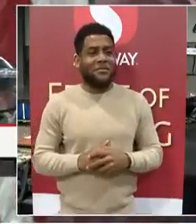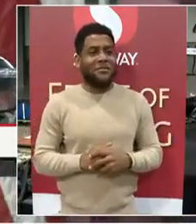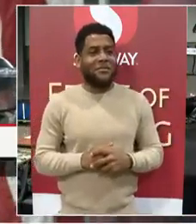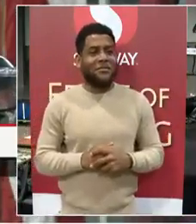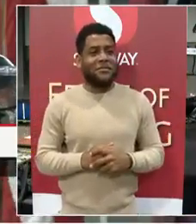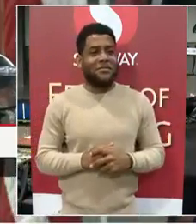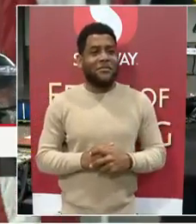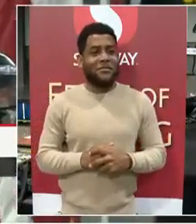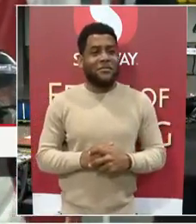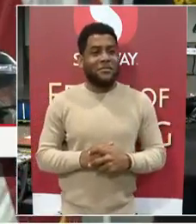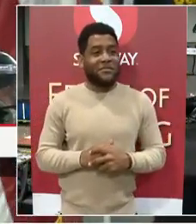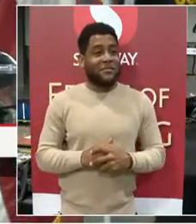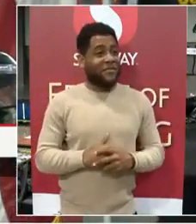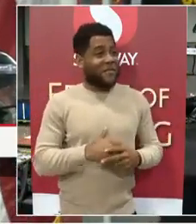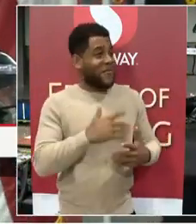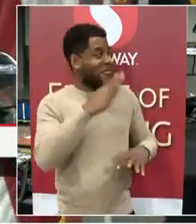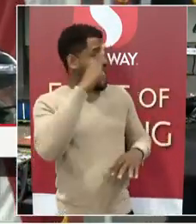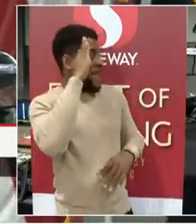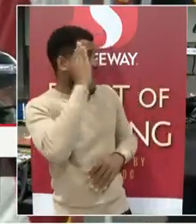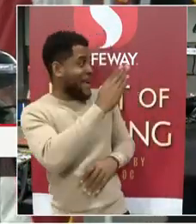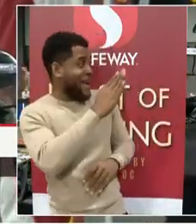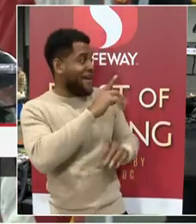Hey, Commander.